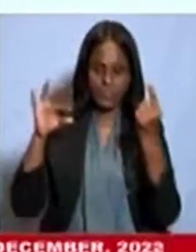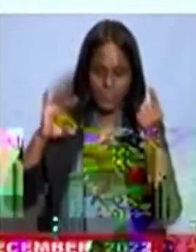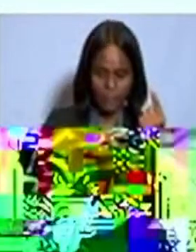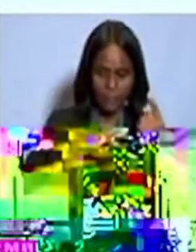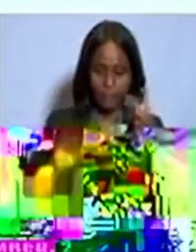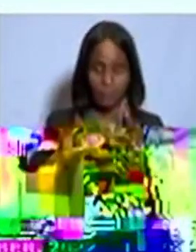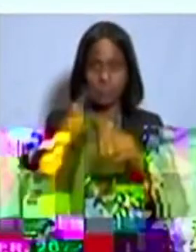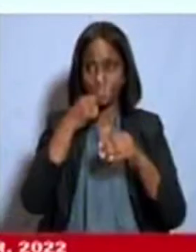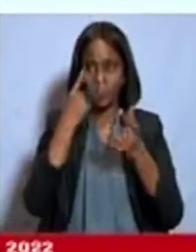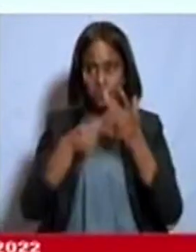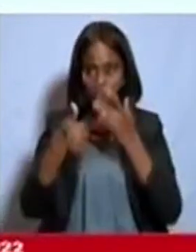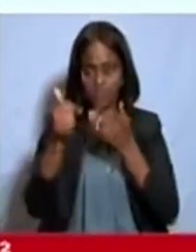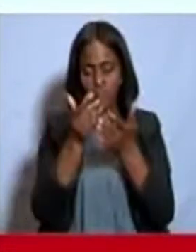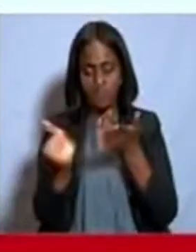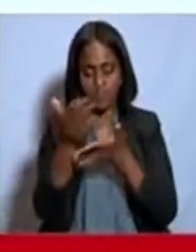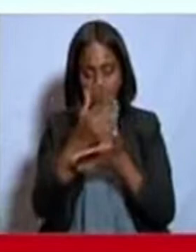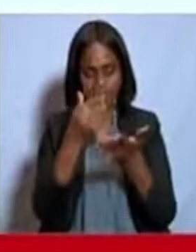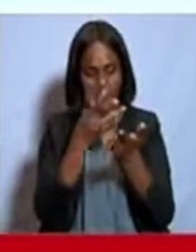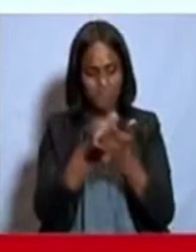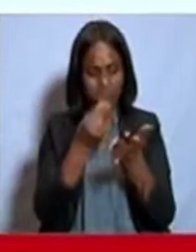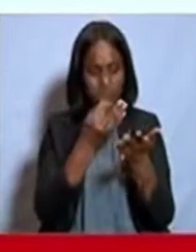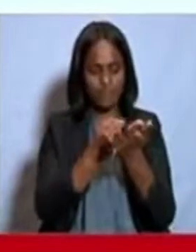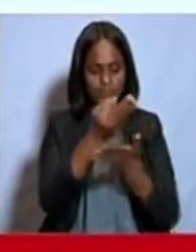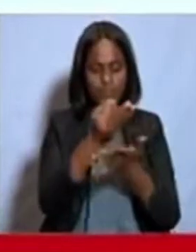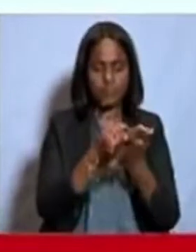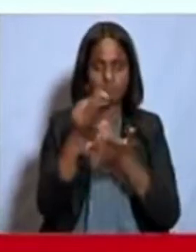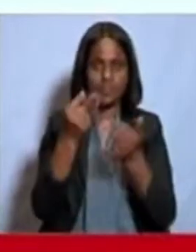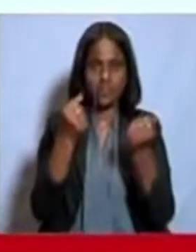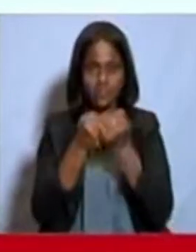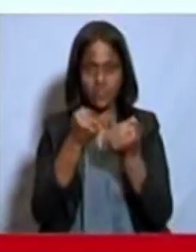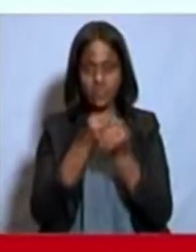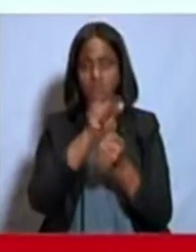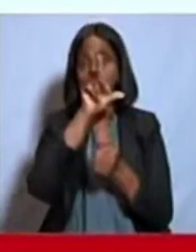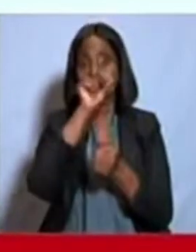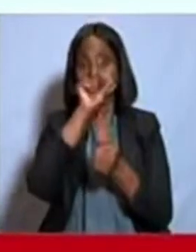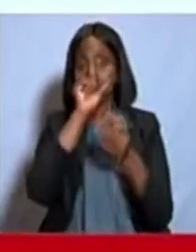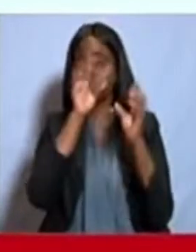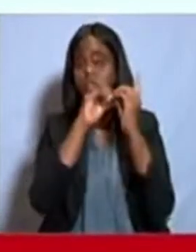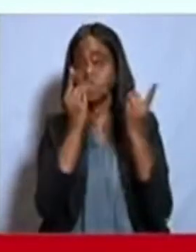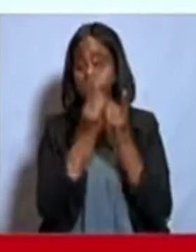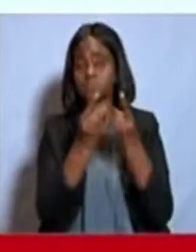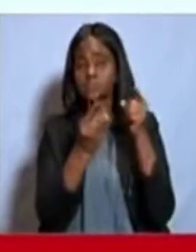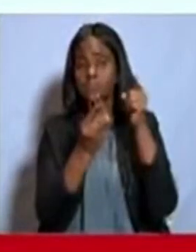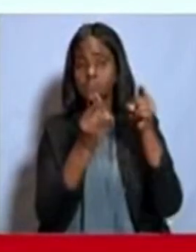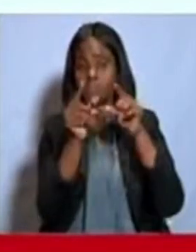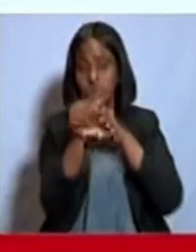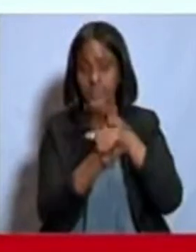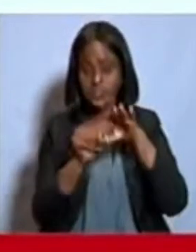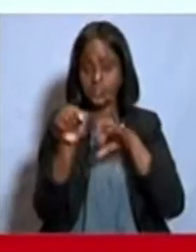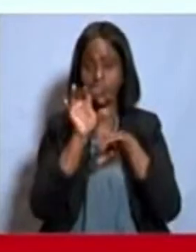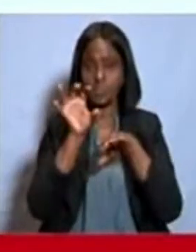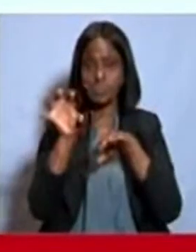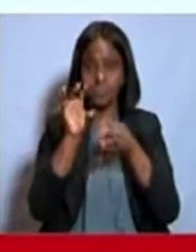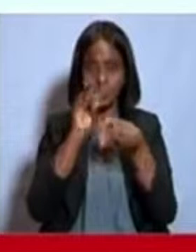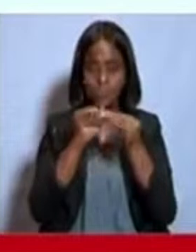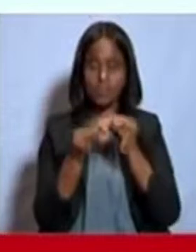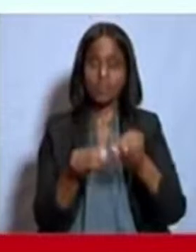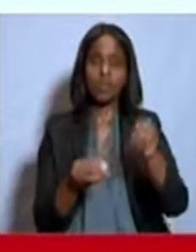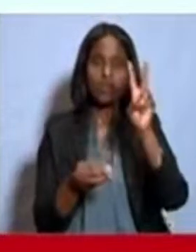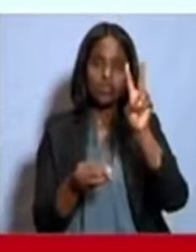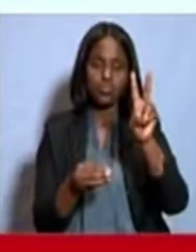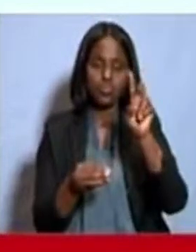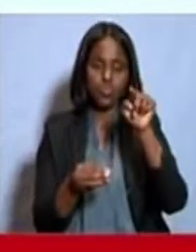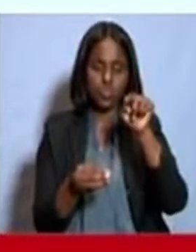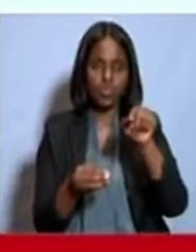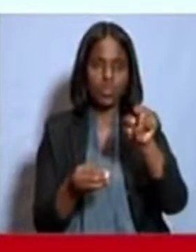Beneficiaries who collected farming inputs twice. Livingston District, Section number 2.3.1 of the